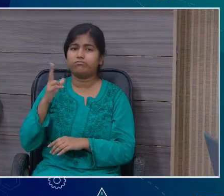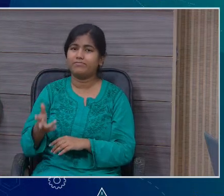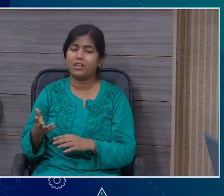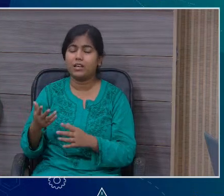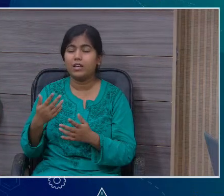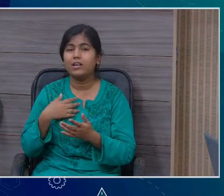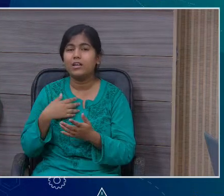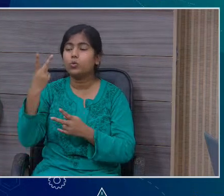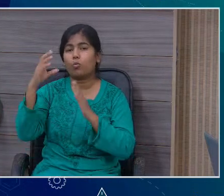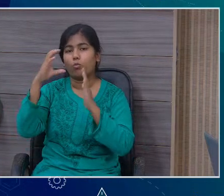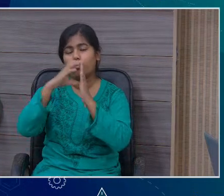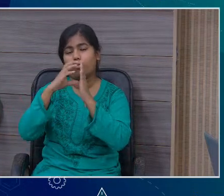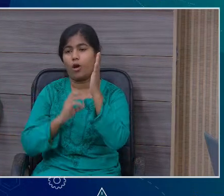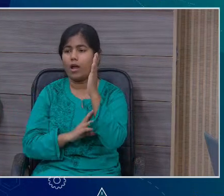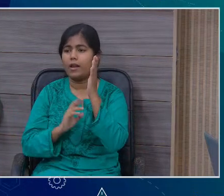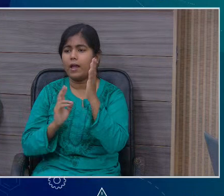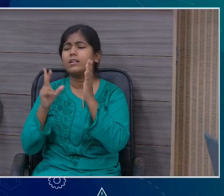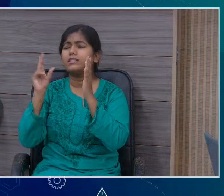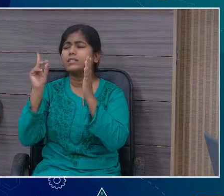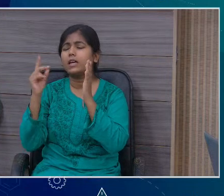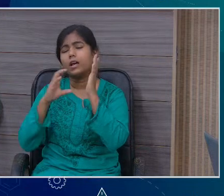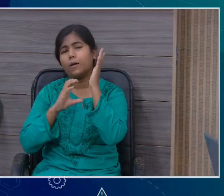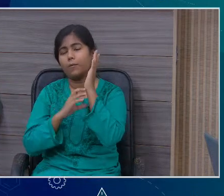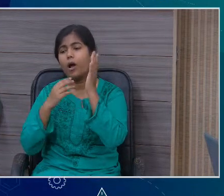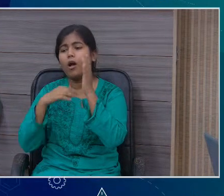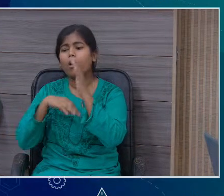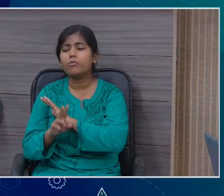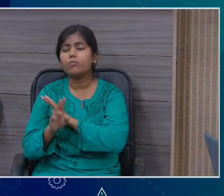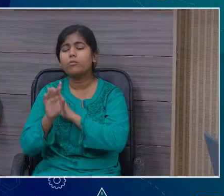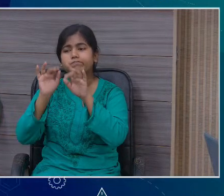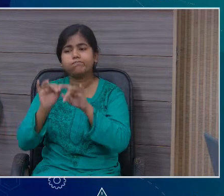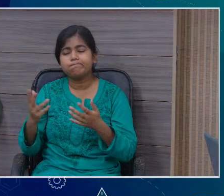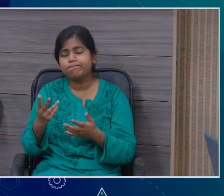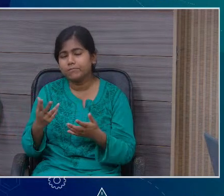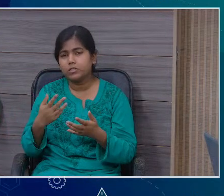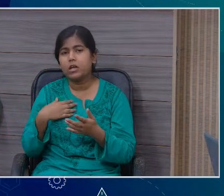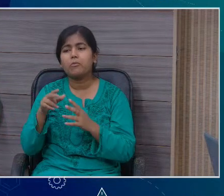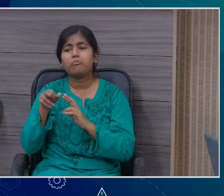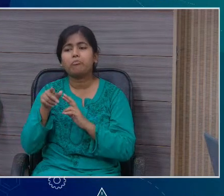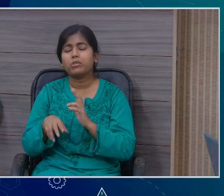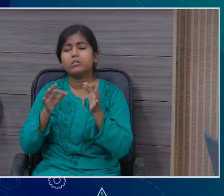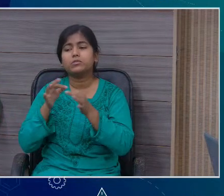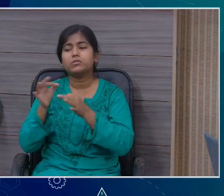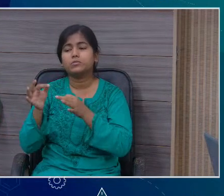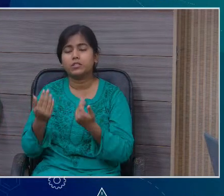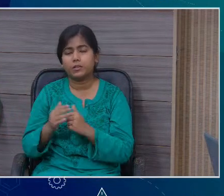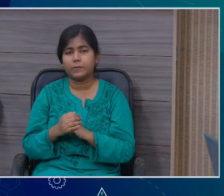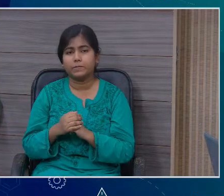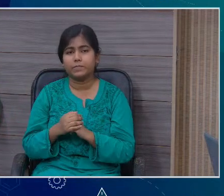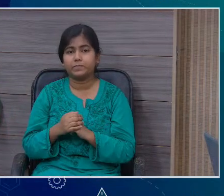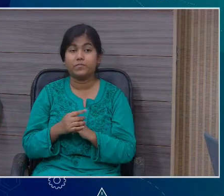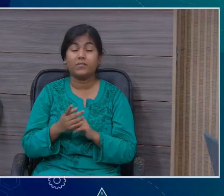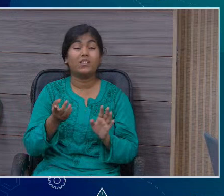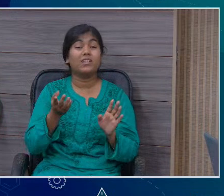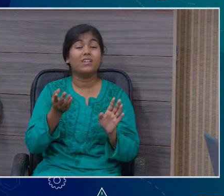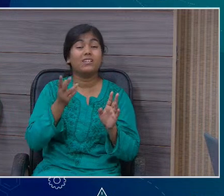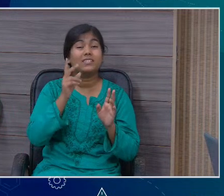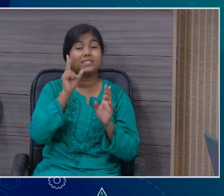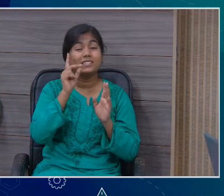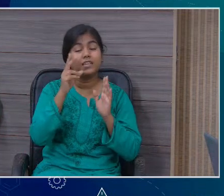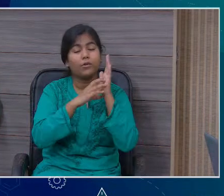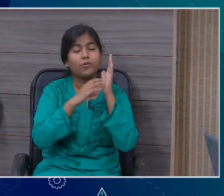now and understand what exactly is Yes. there. Before we begin the second part, the second part deals with the bangle makers.